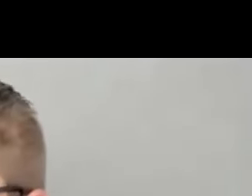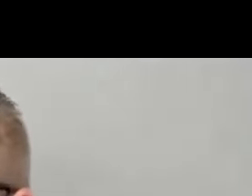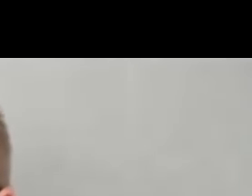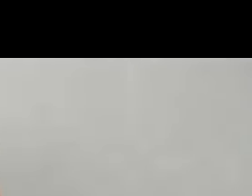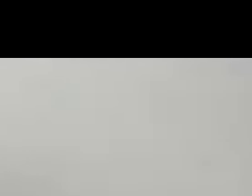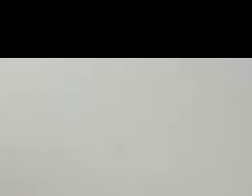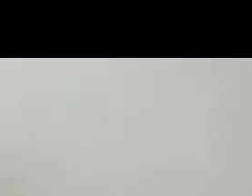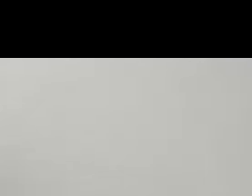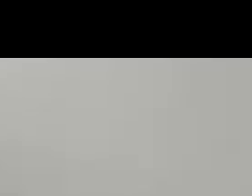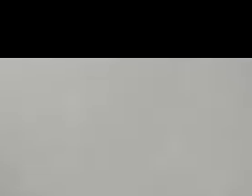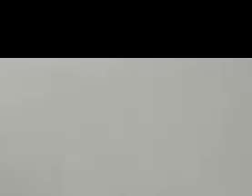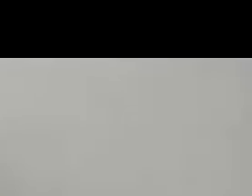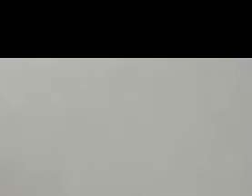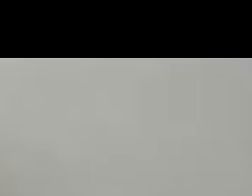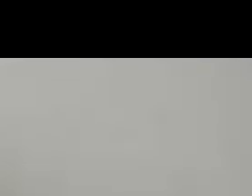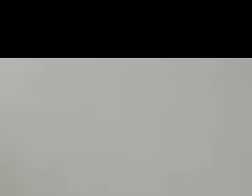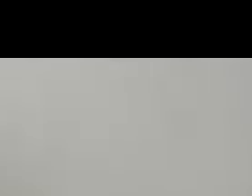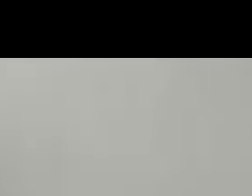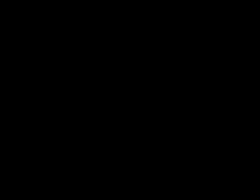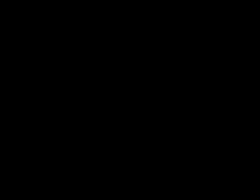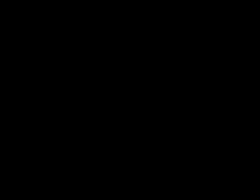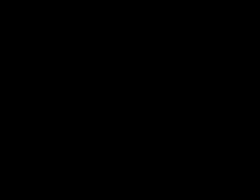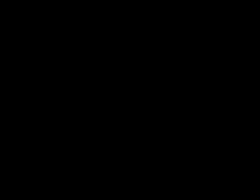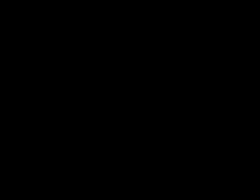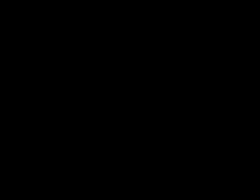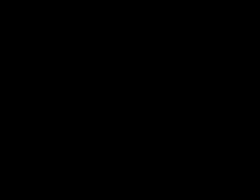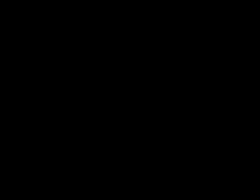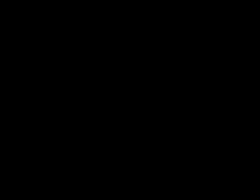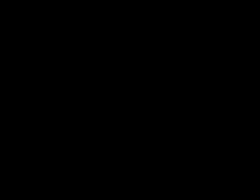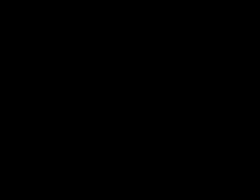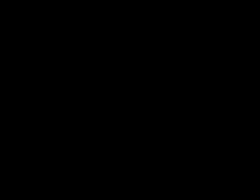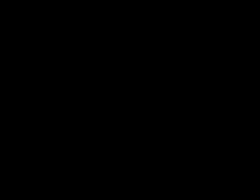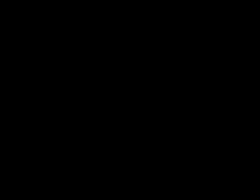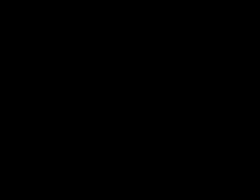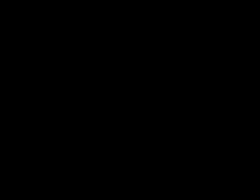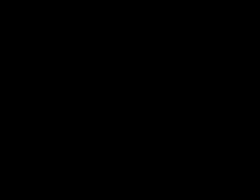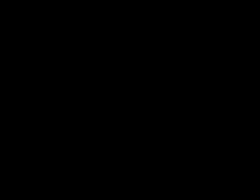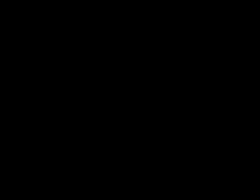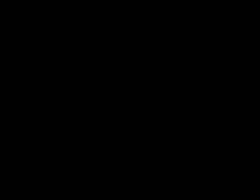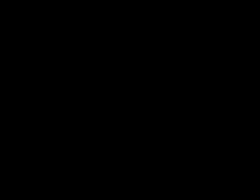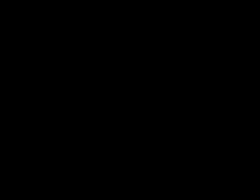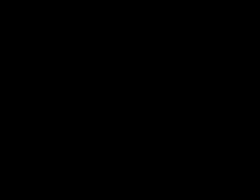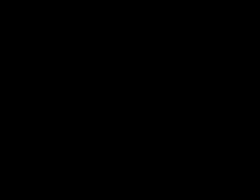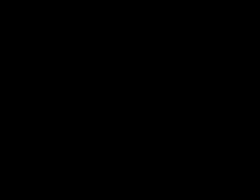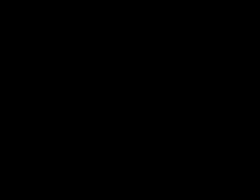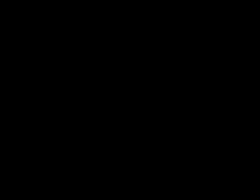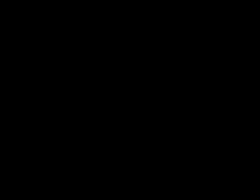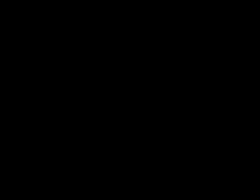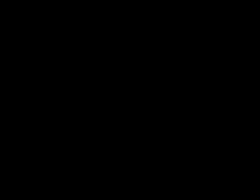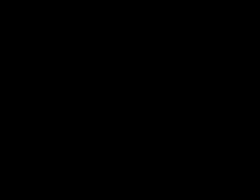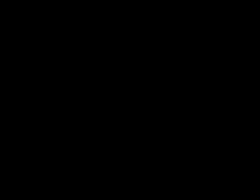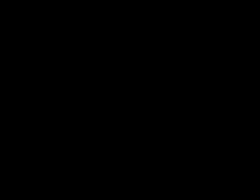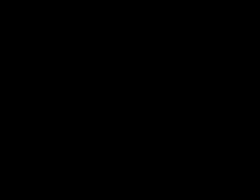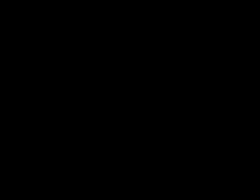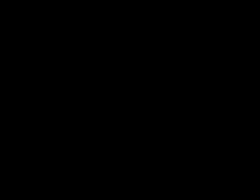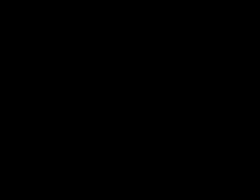them. Yes. Perfect. Is Diana Day still in here? Can she maybe talk to, are we touching the substantive